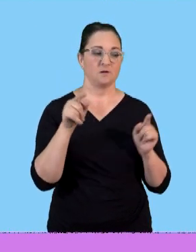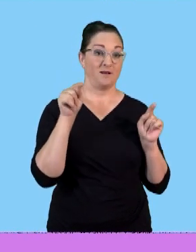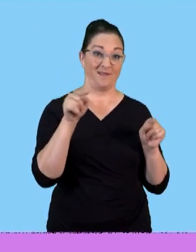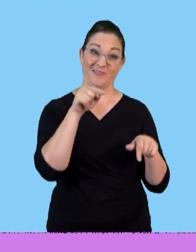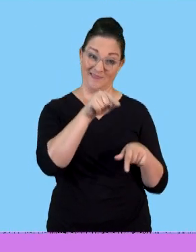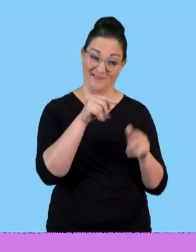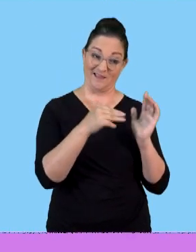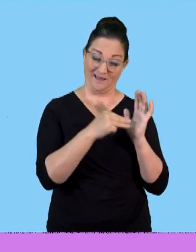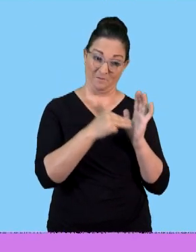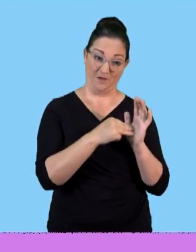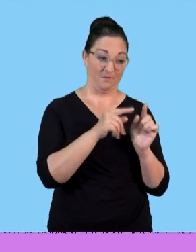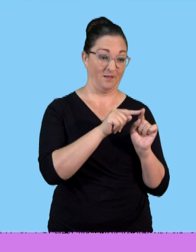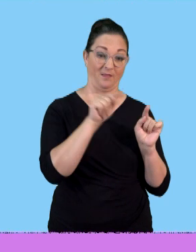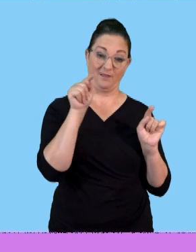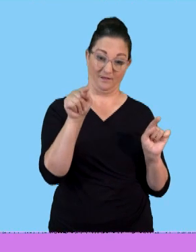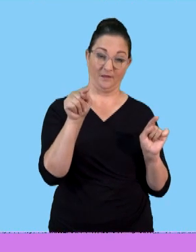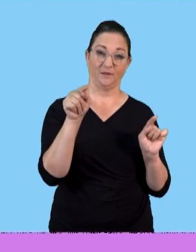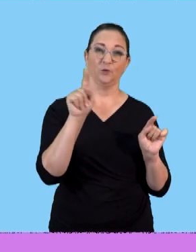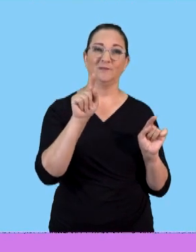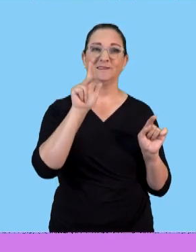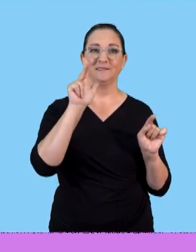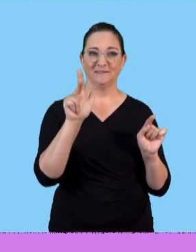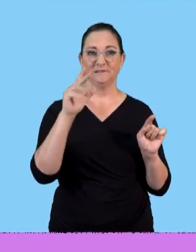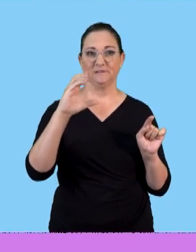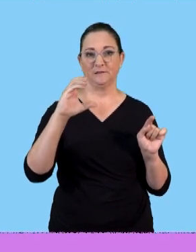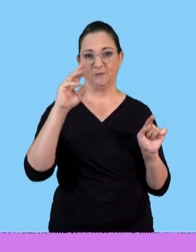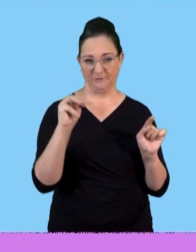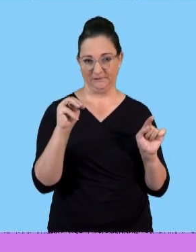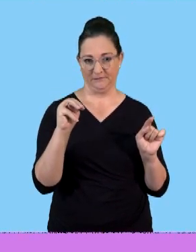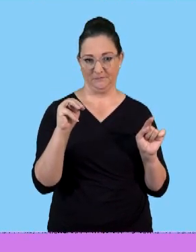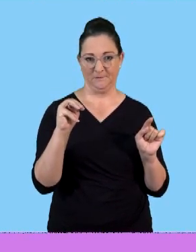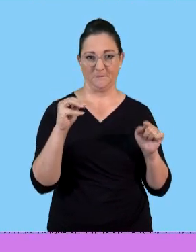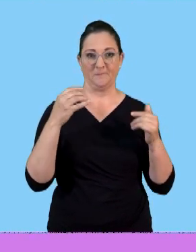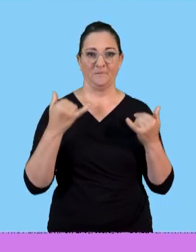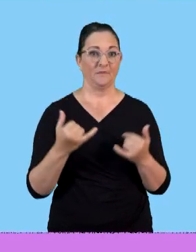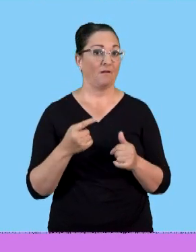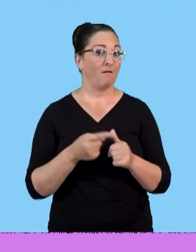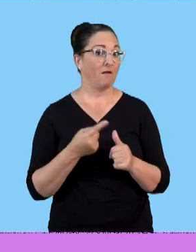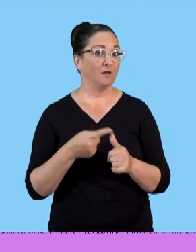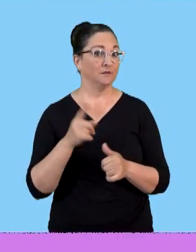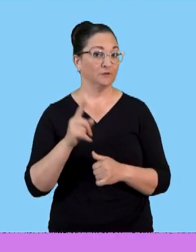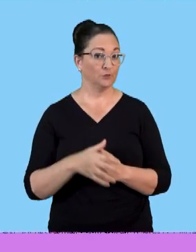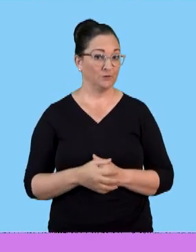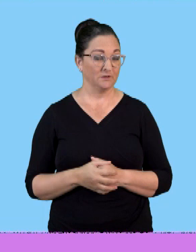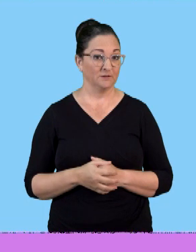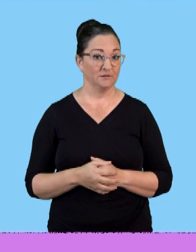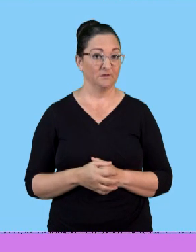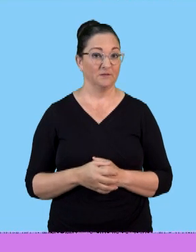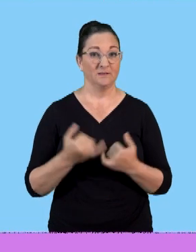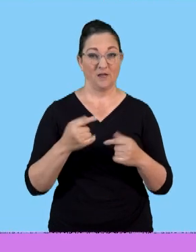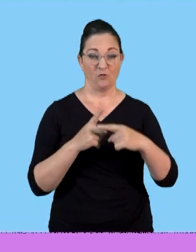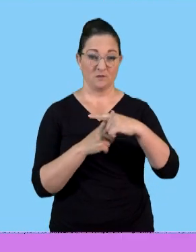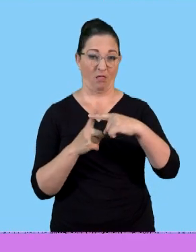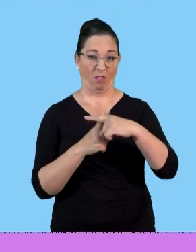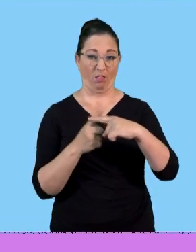map, okay, the distance between these two places is 8 centimeters. Right, now in order for us to answer this question, we need to